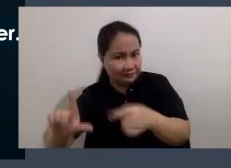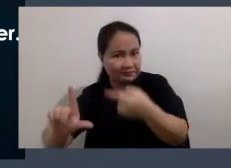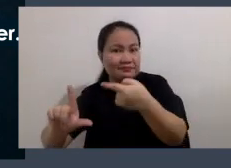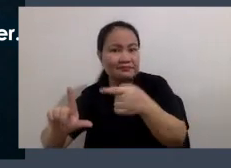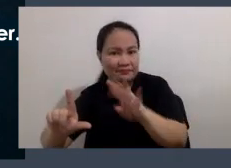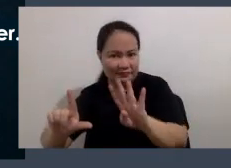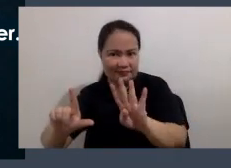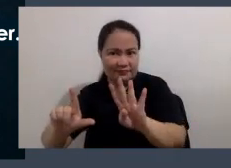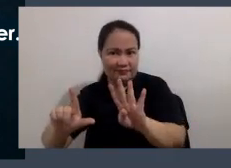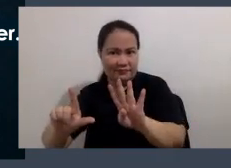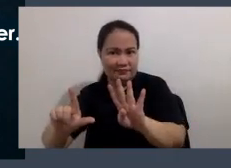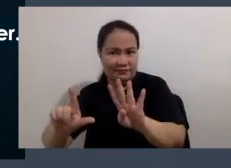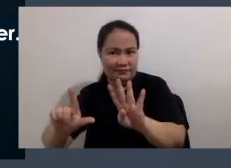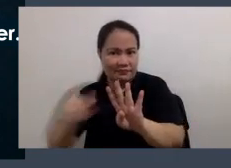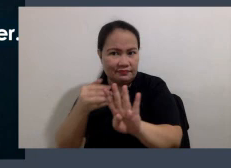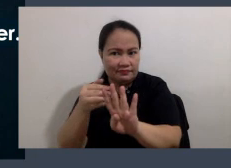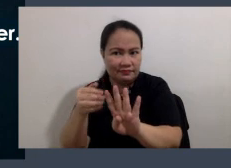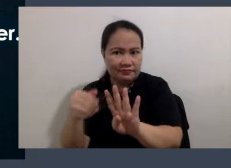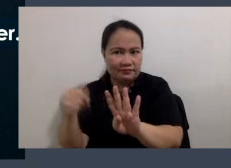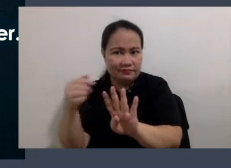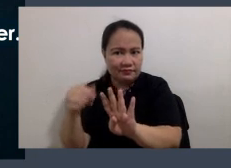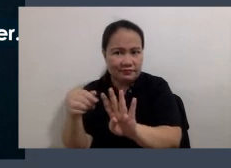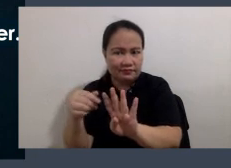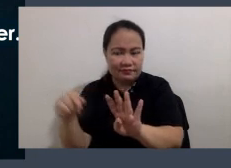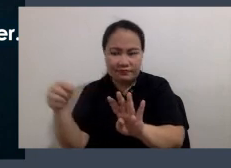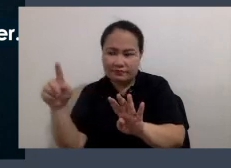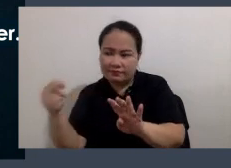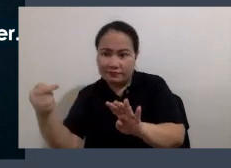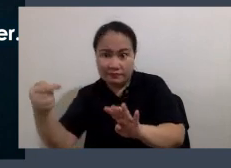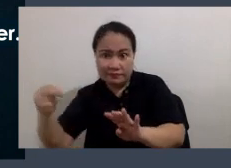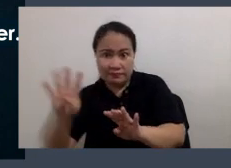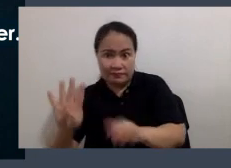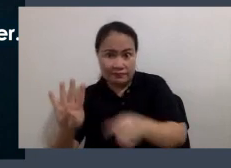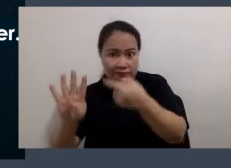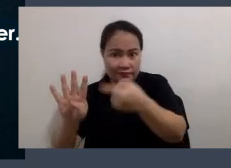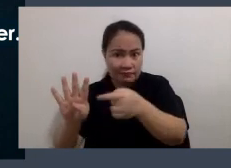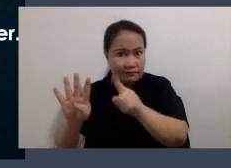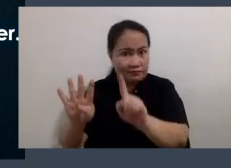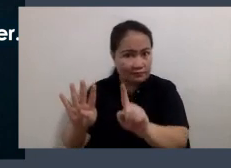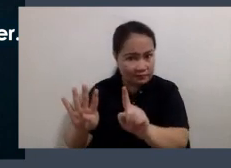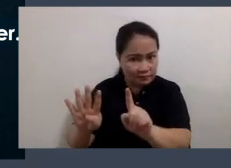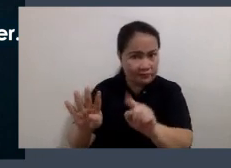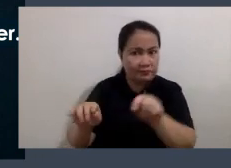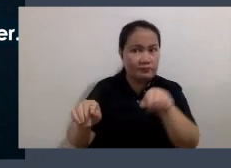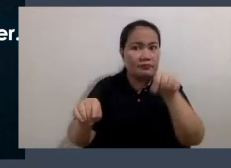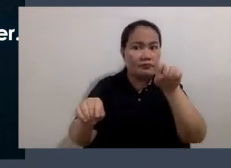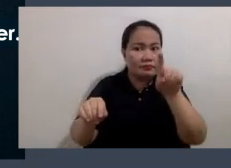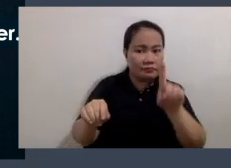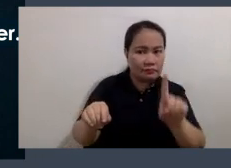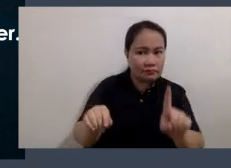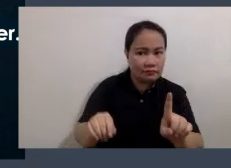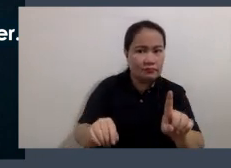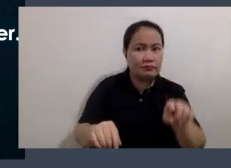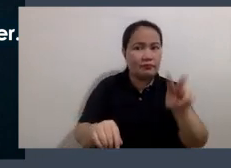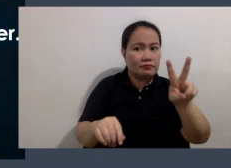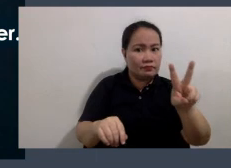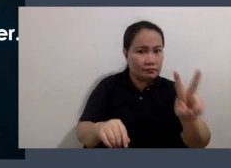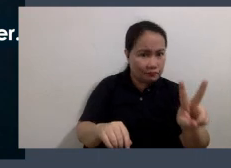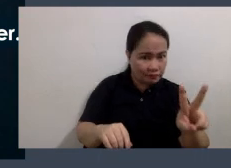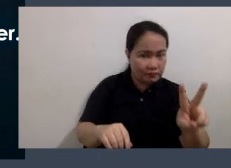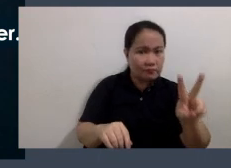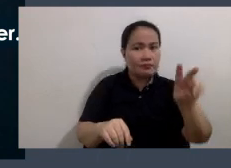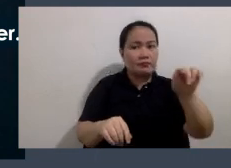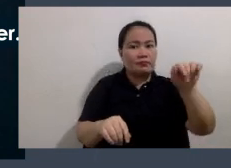ang nasa pinakakaliwa. And then, sumunod si negative 1, followed by positive 1,